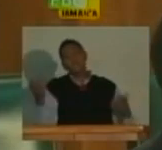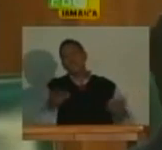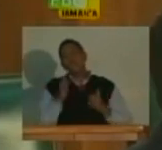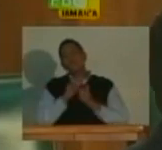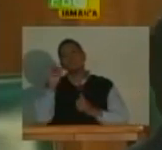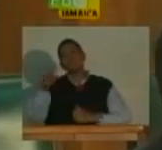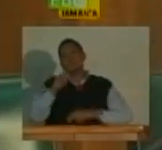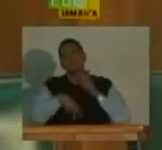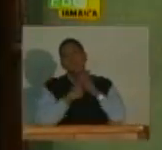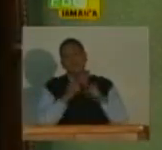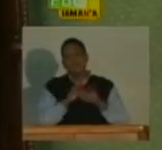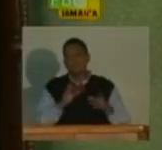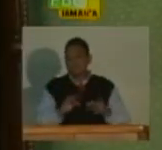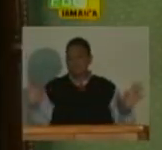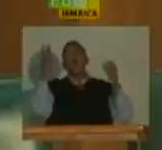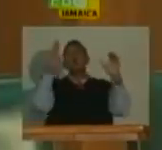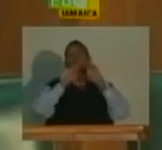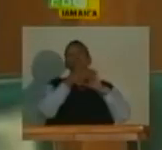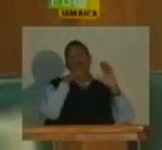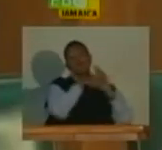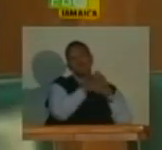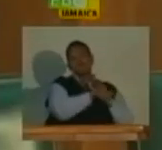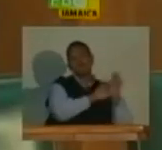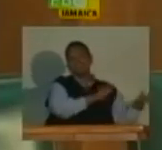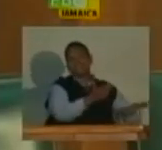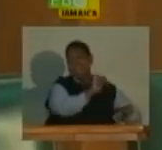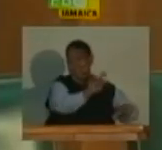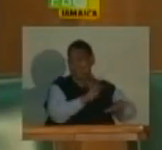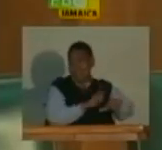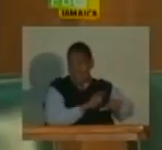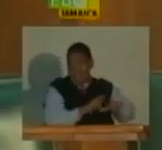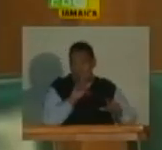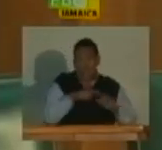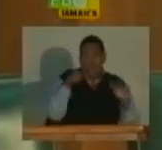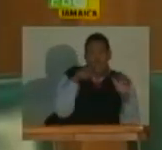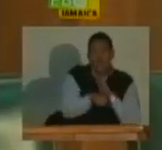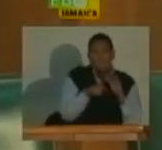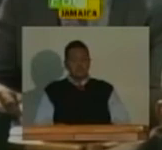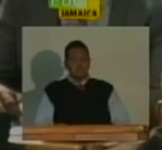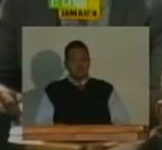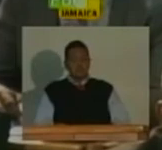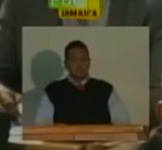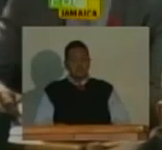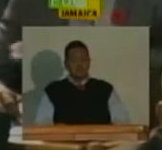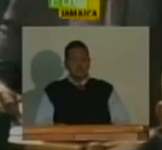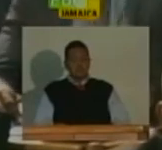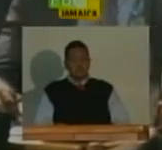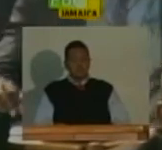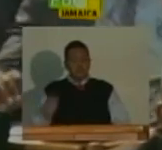of statistics. By that point, the verbal spat intensified, and